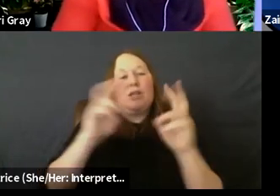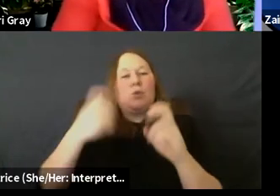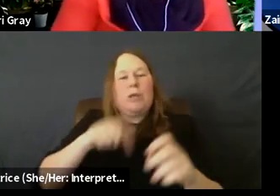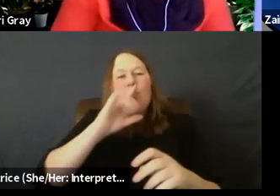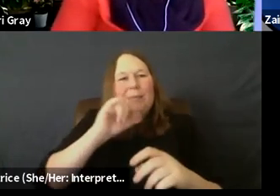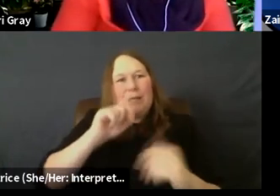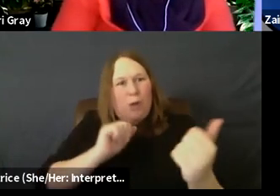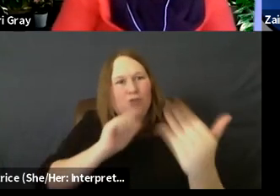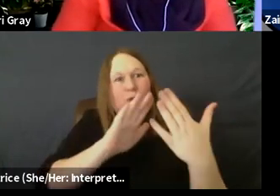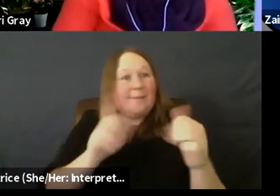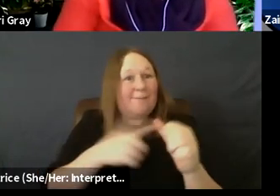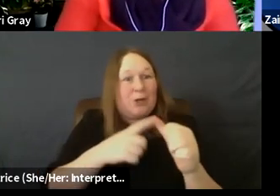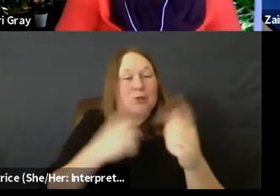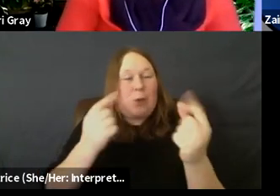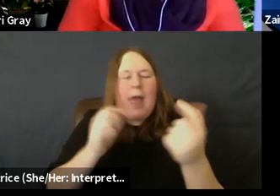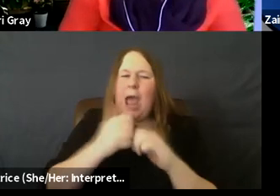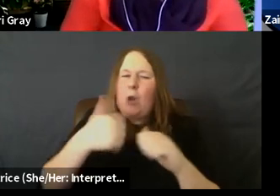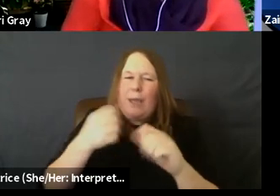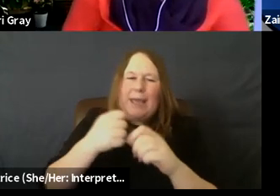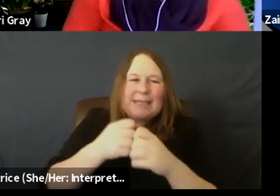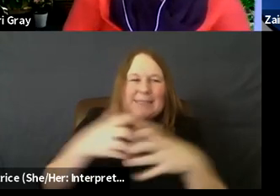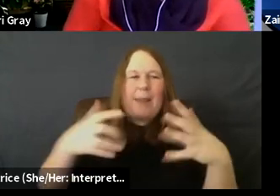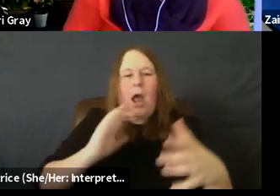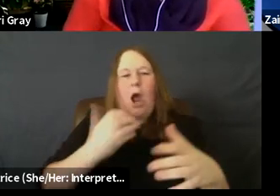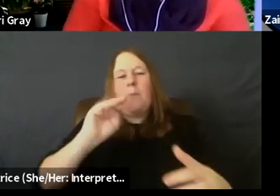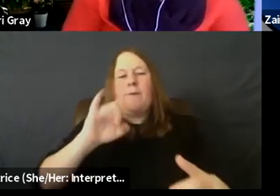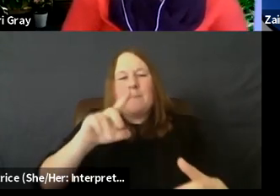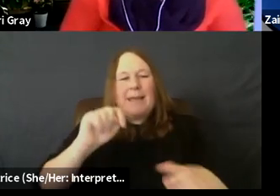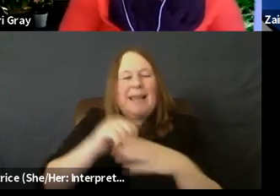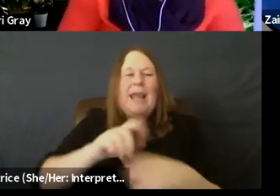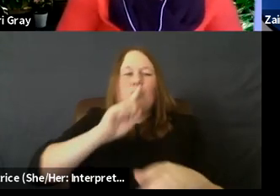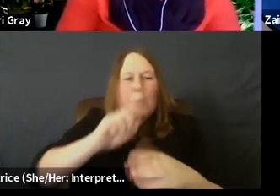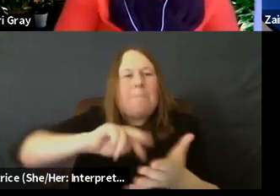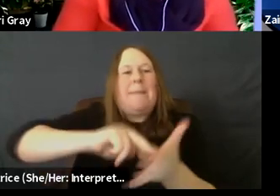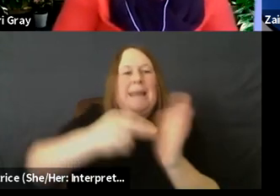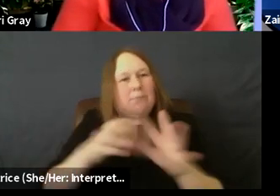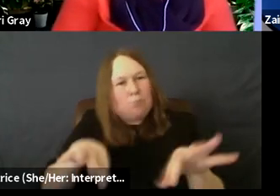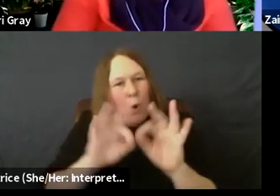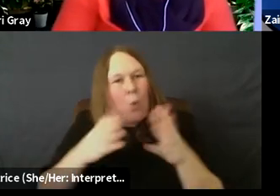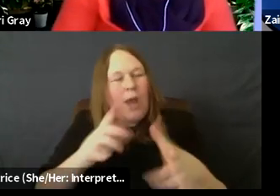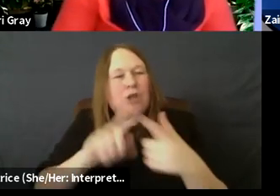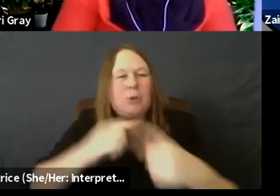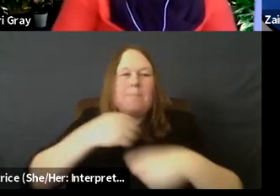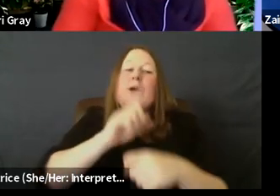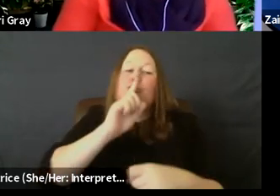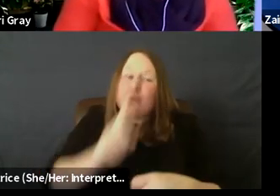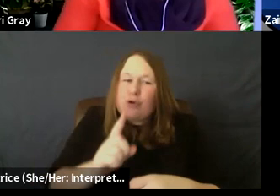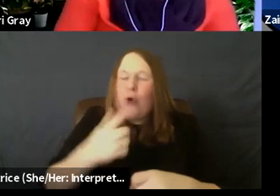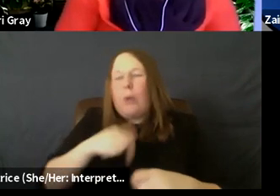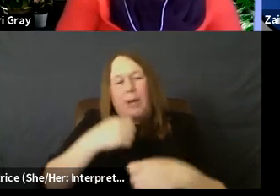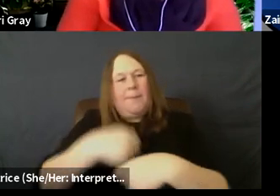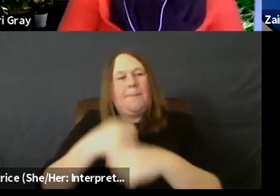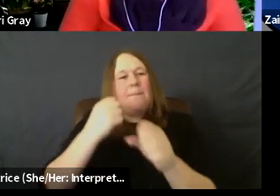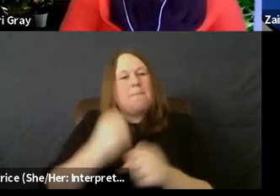to be addressing is how do we expand our movement in a real meaningful way to ensure that we are